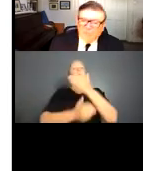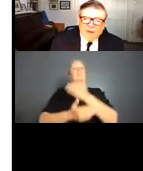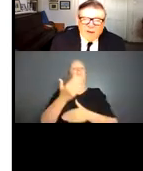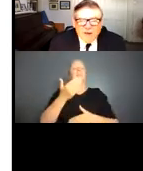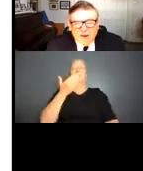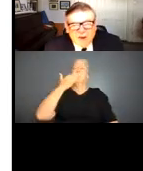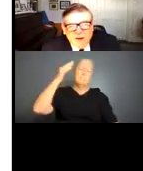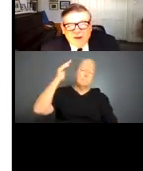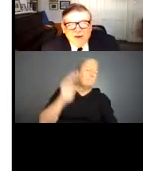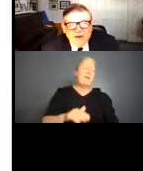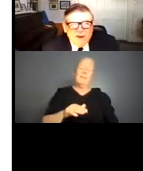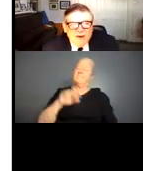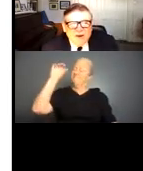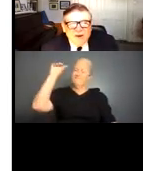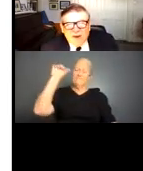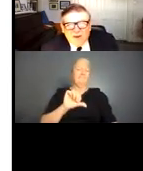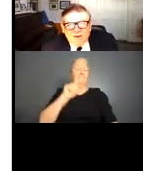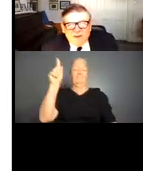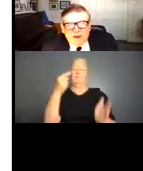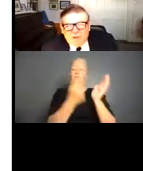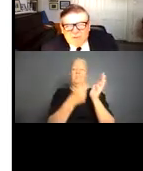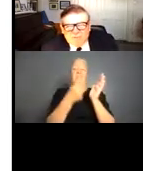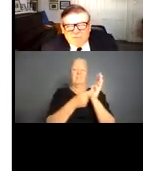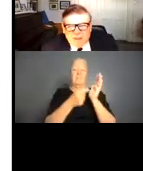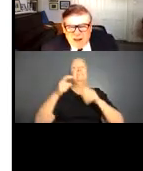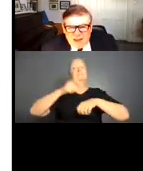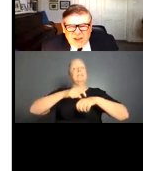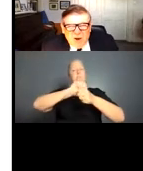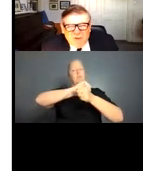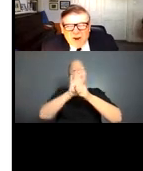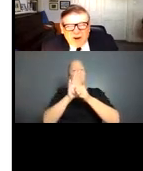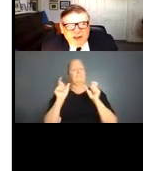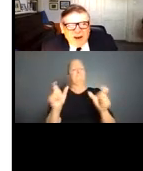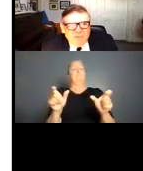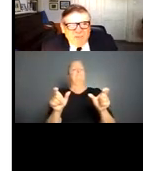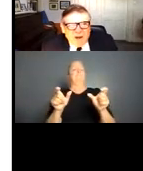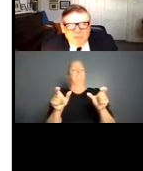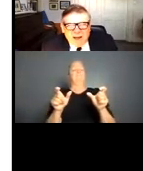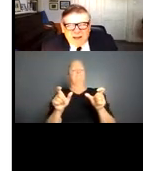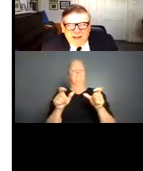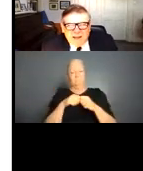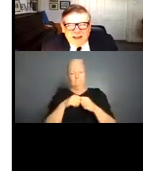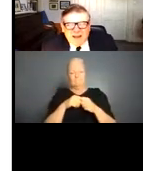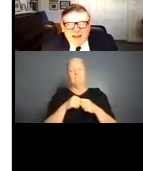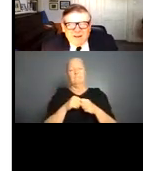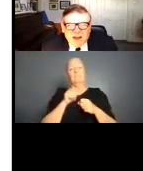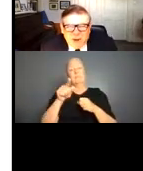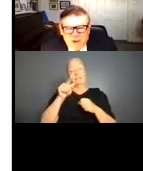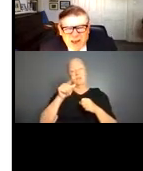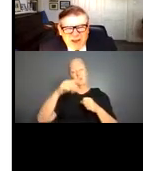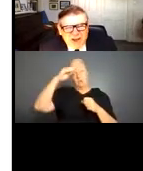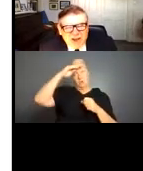a lot during the lockdown. Thank you. This was policing of the lockdown by the police, and there